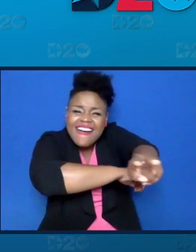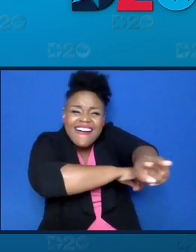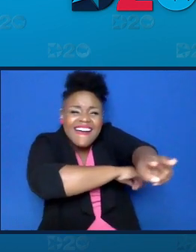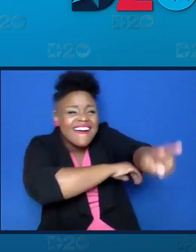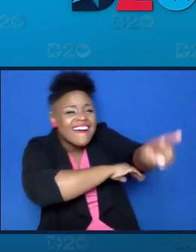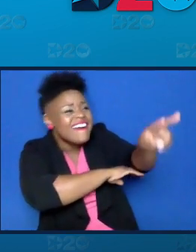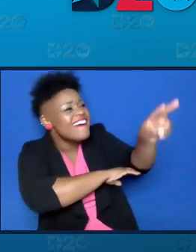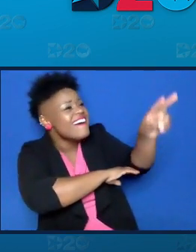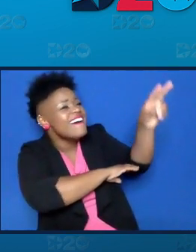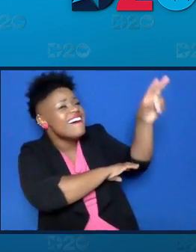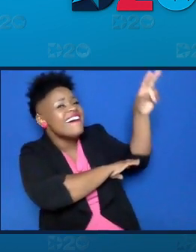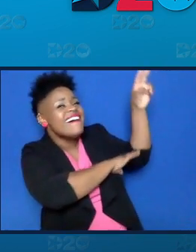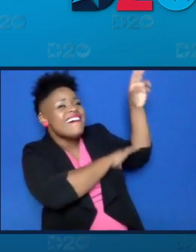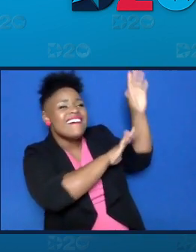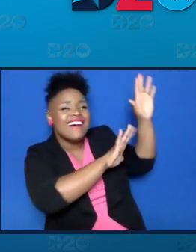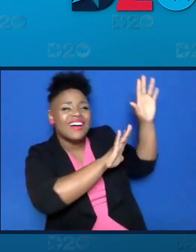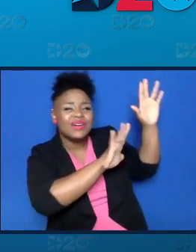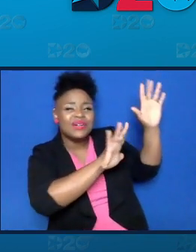gallantly